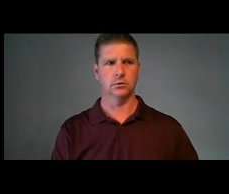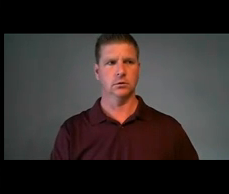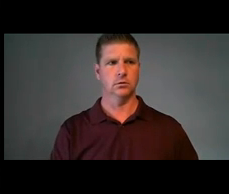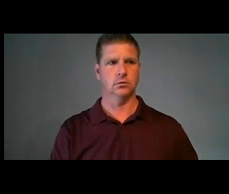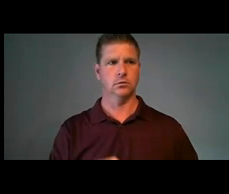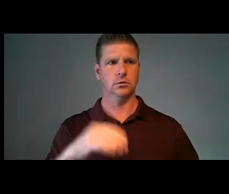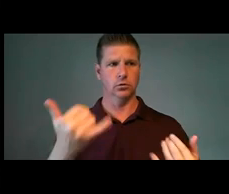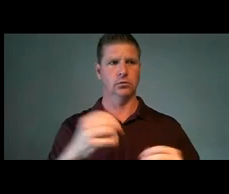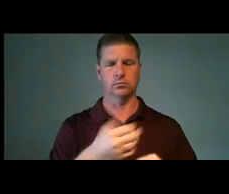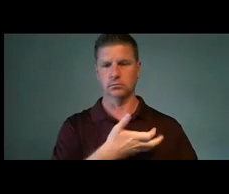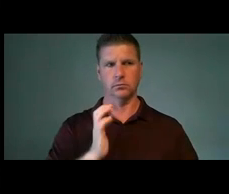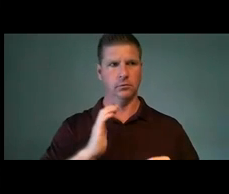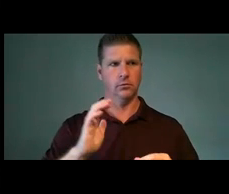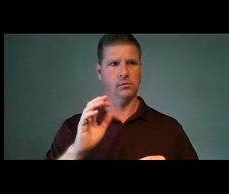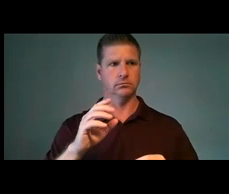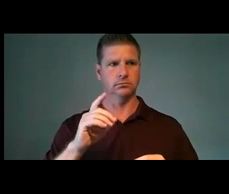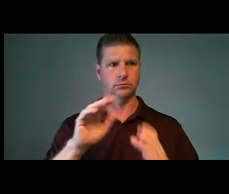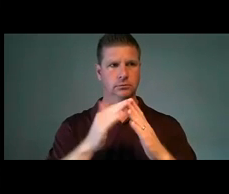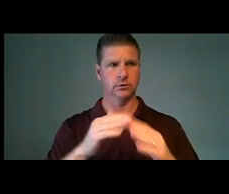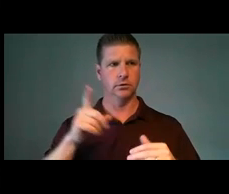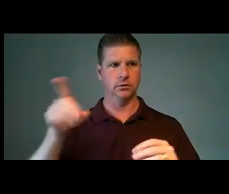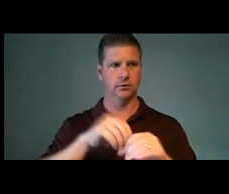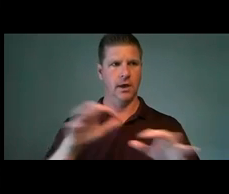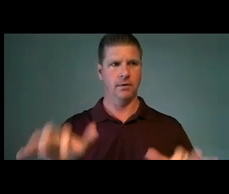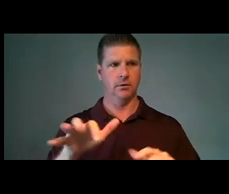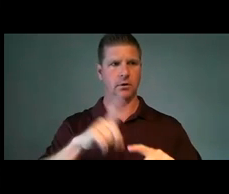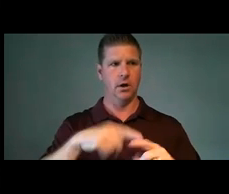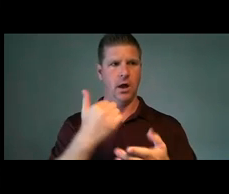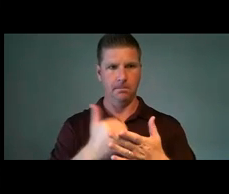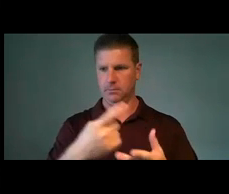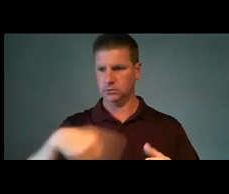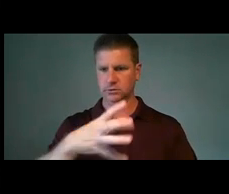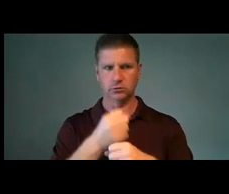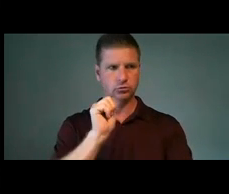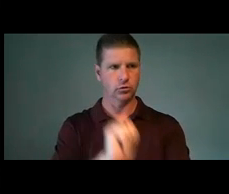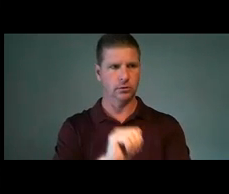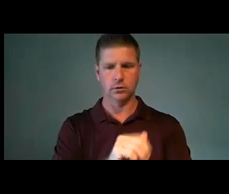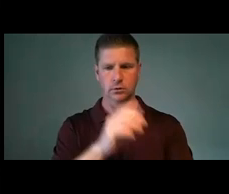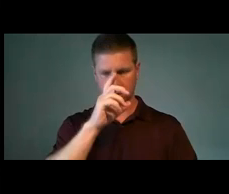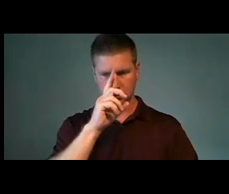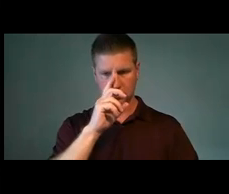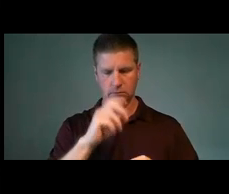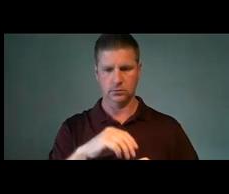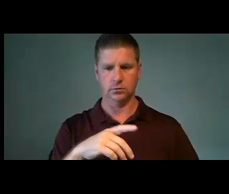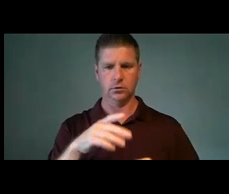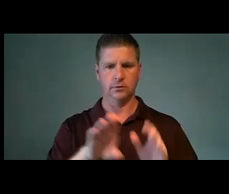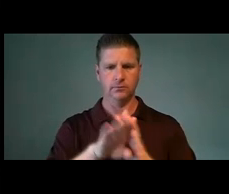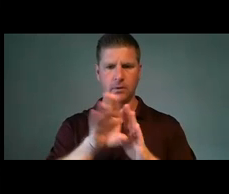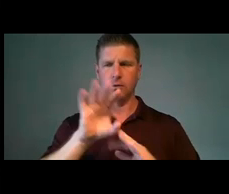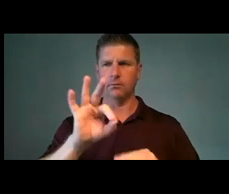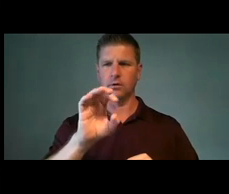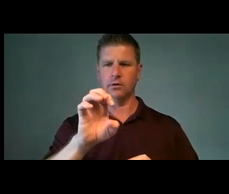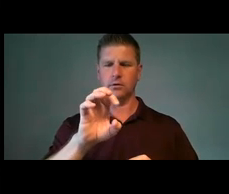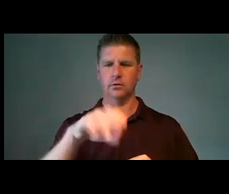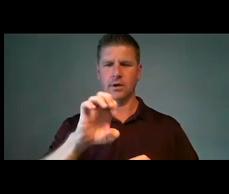currently in our community. He's in activities to help us get jobs, development of an equity one-stop shop